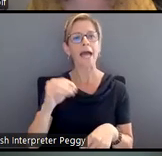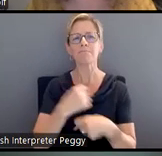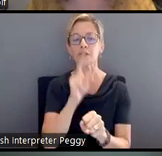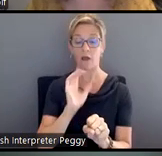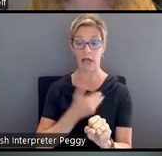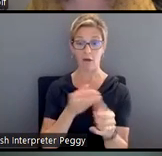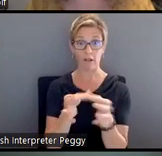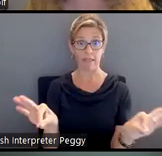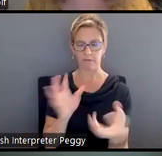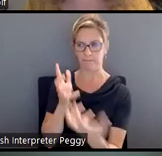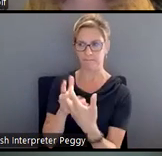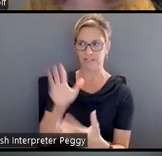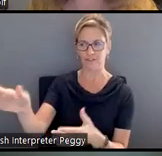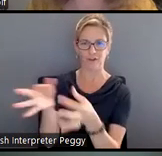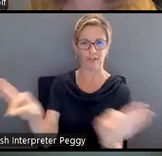use.